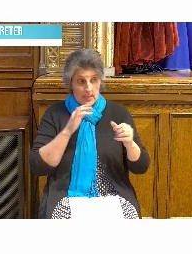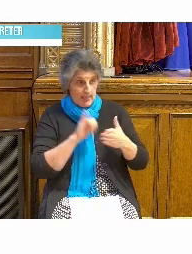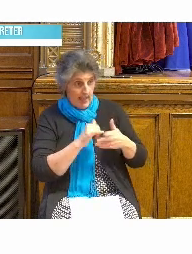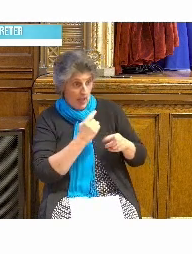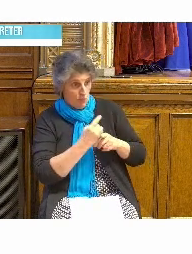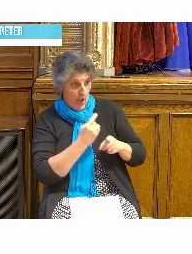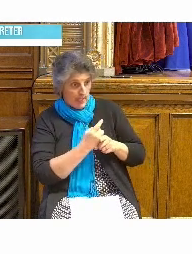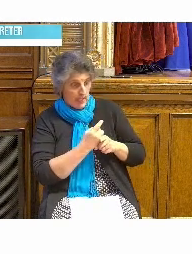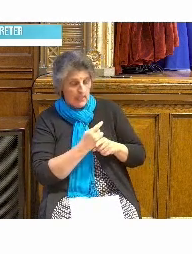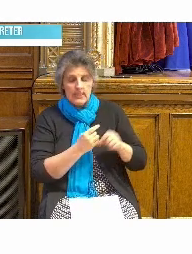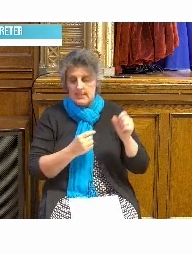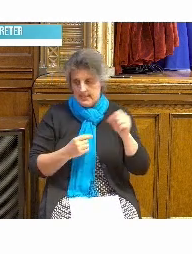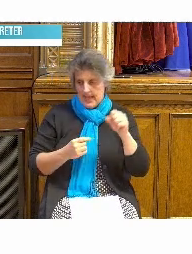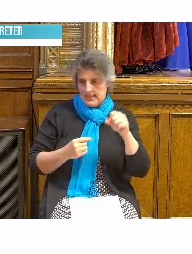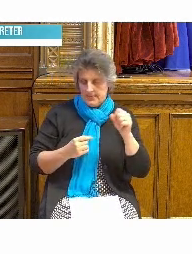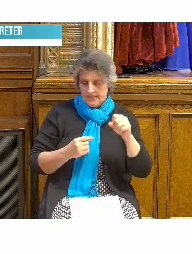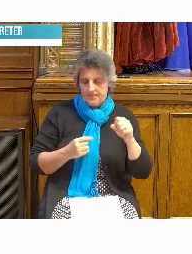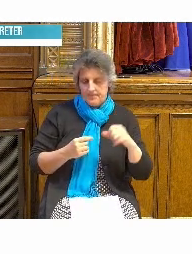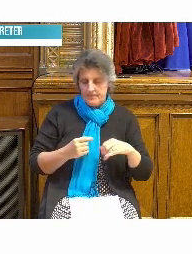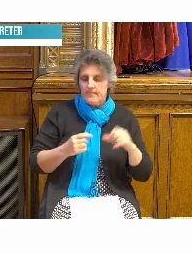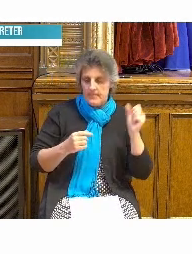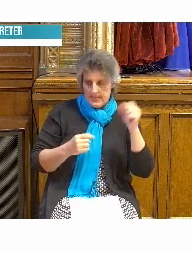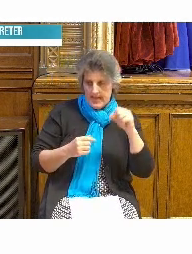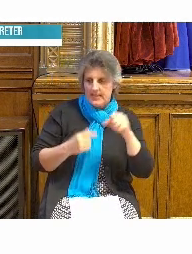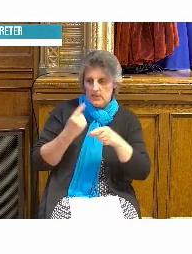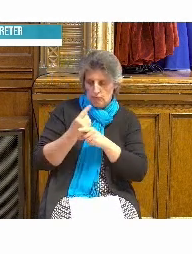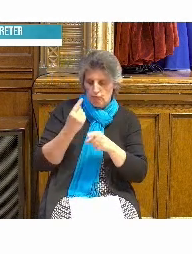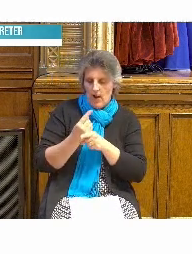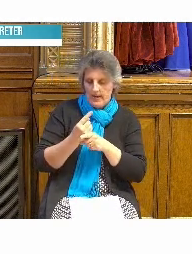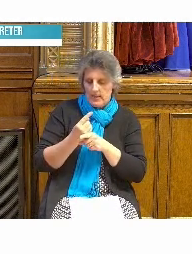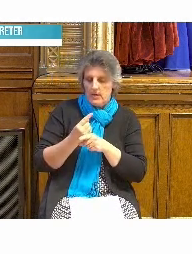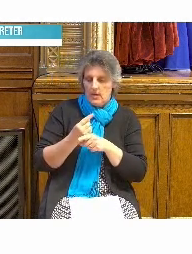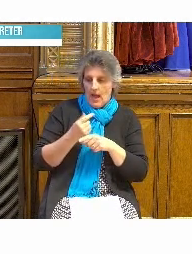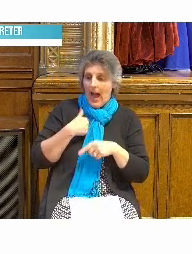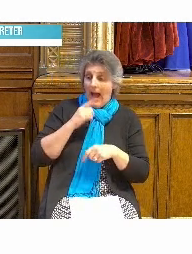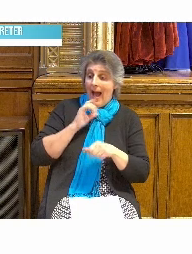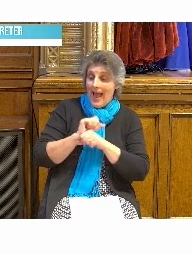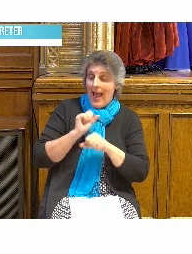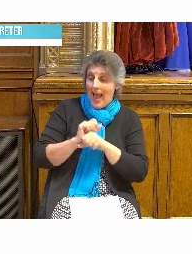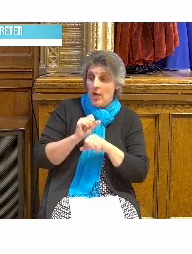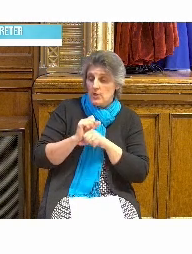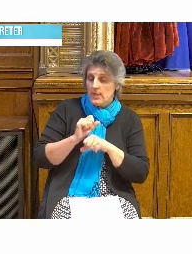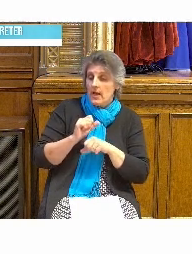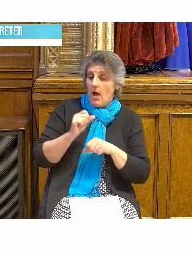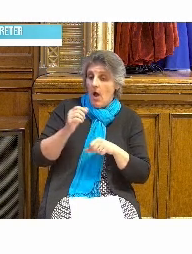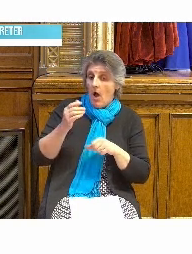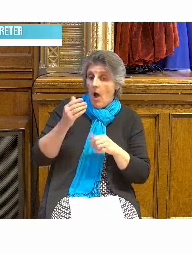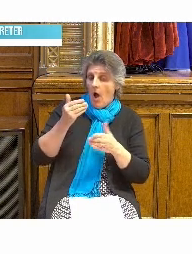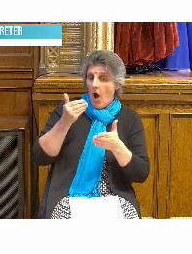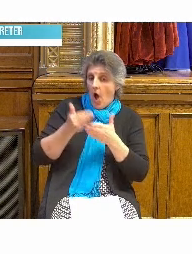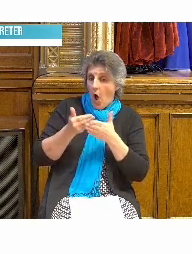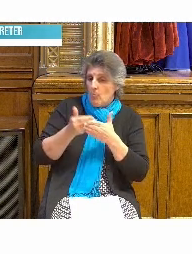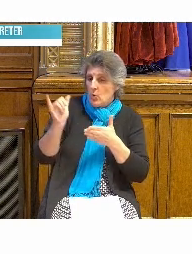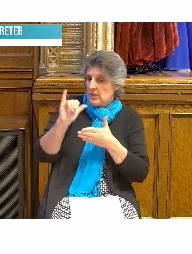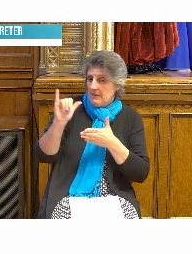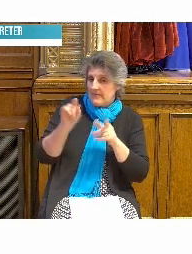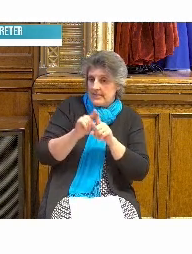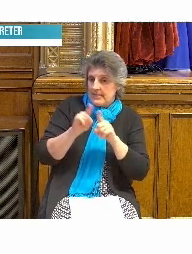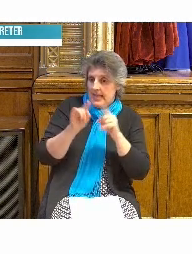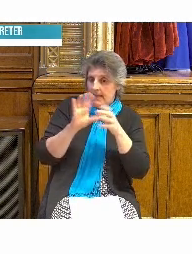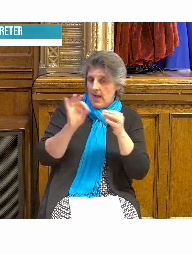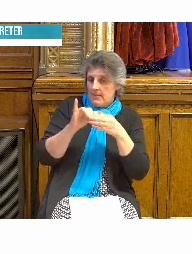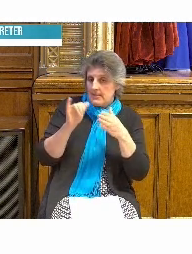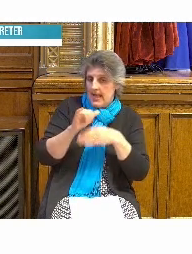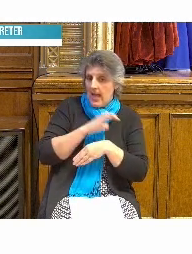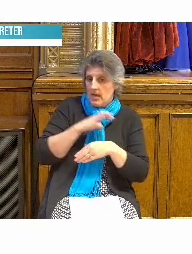right? Yes. Yes, right. I so if you actually could- so almost if- had some of the same comments that